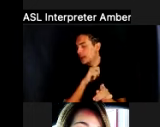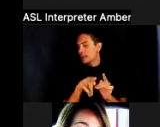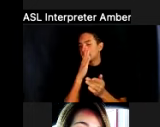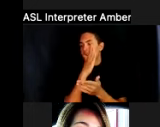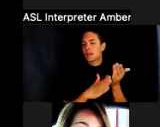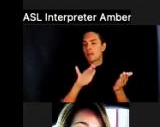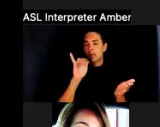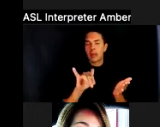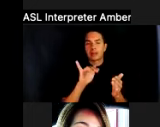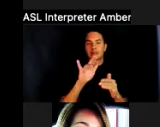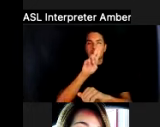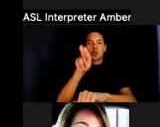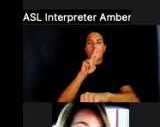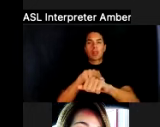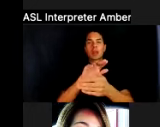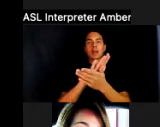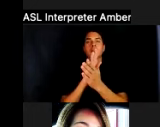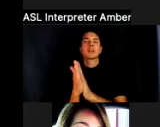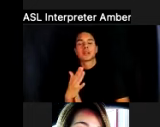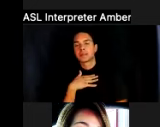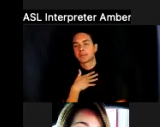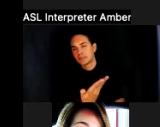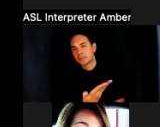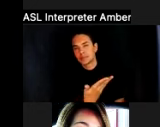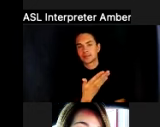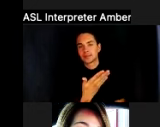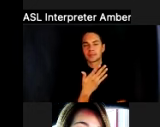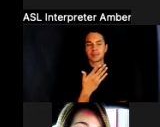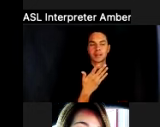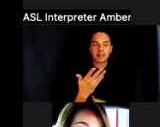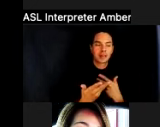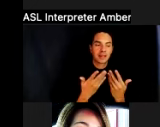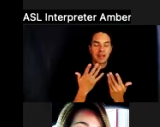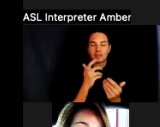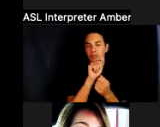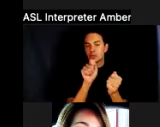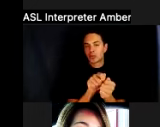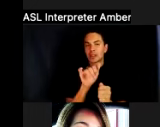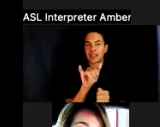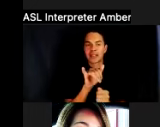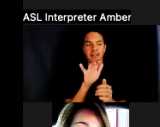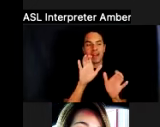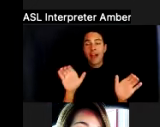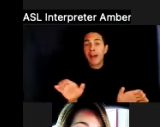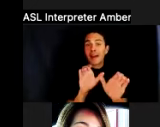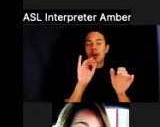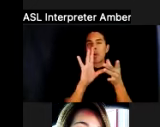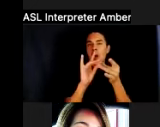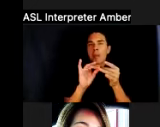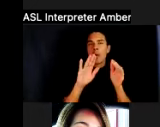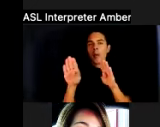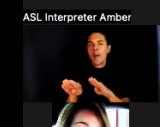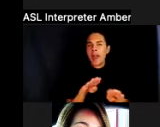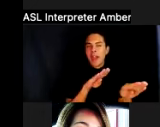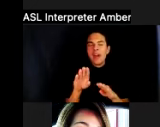like normalizing you know, so to speak, of certain like actions or comments or behaviors, and then